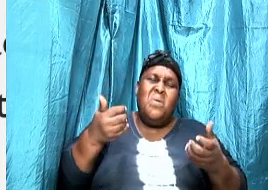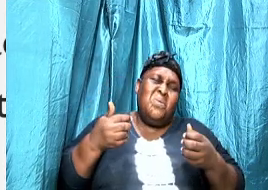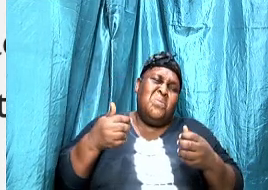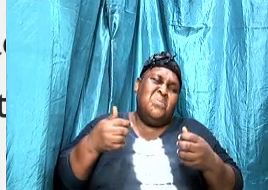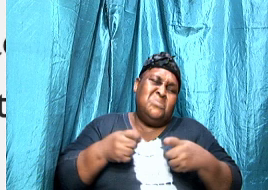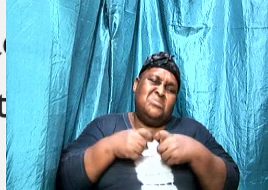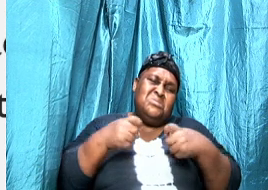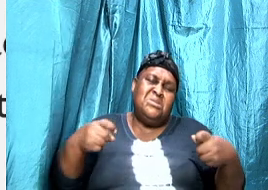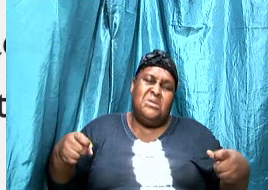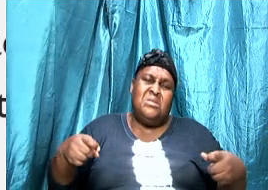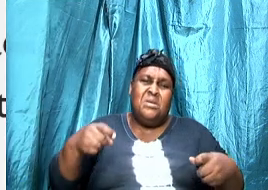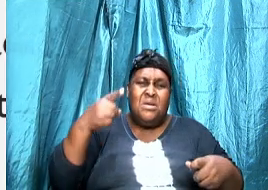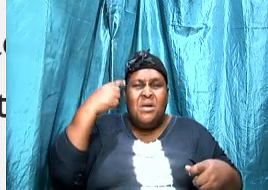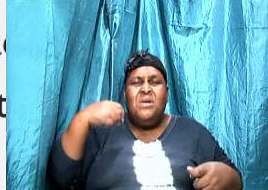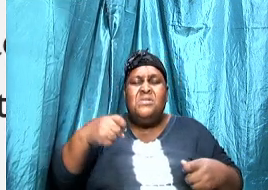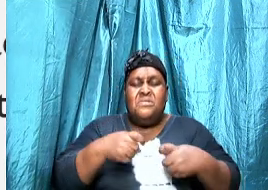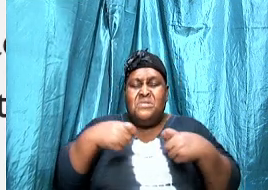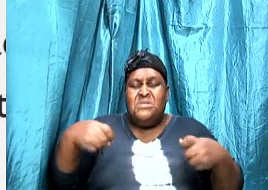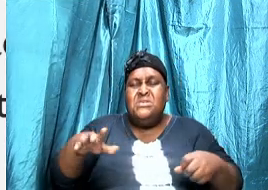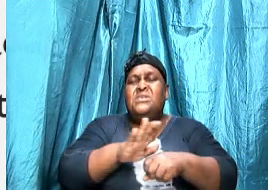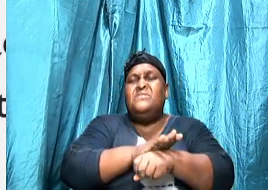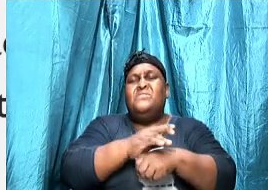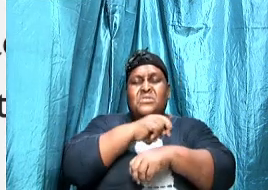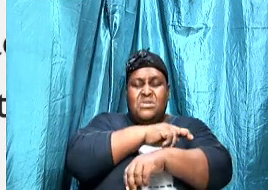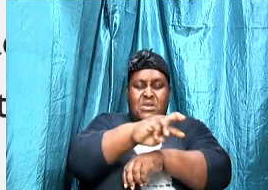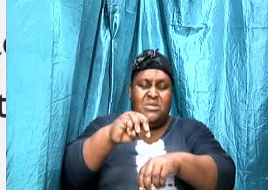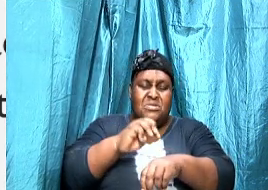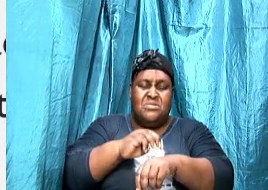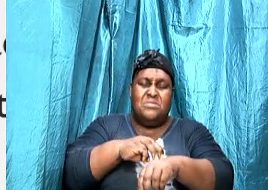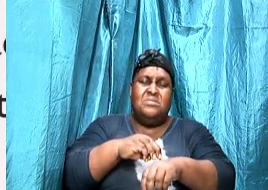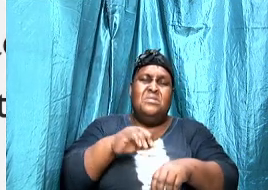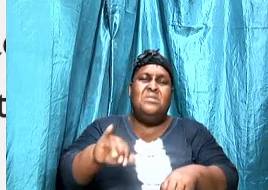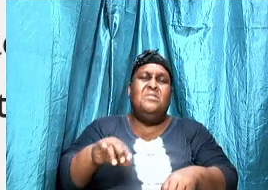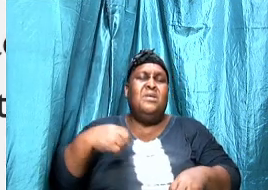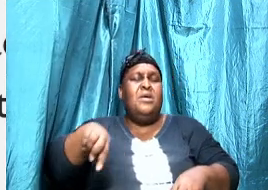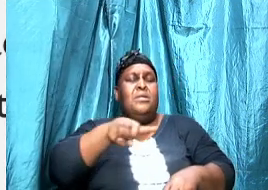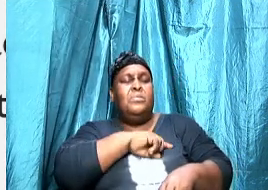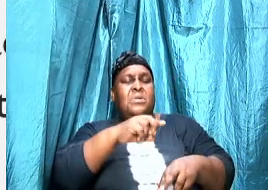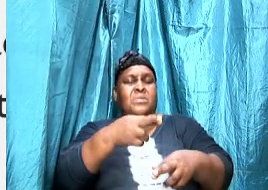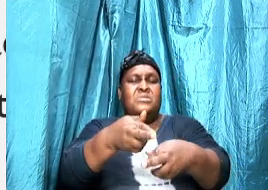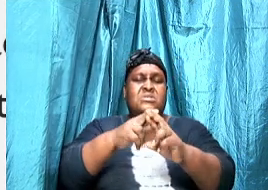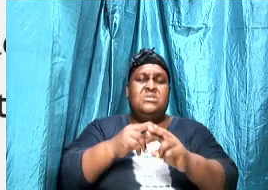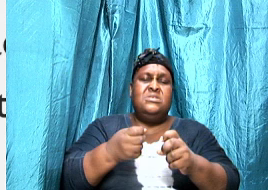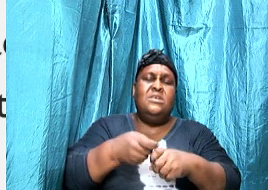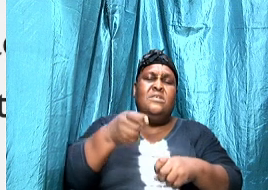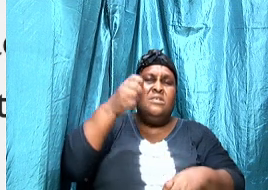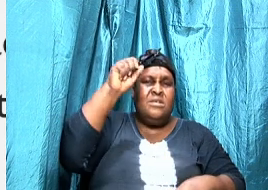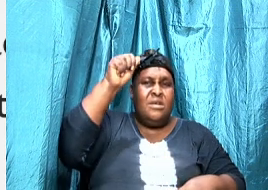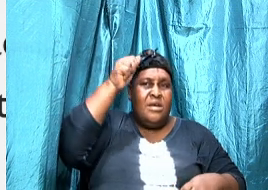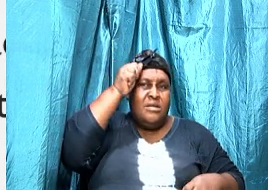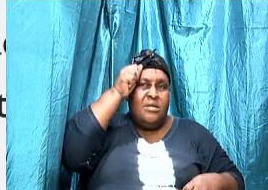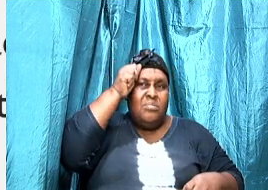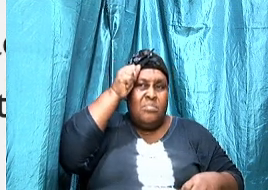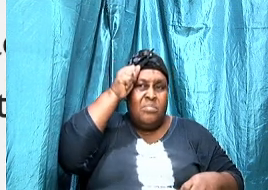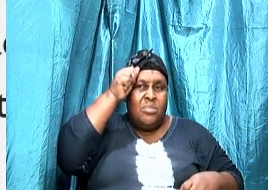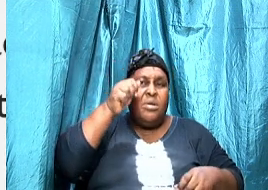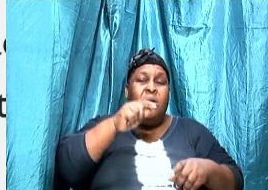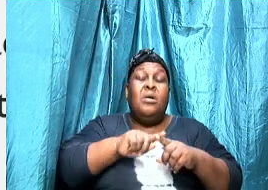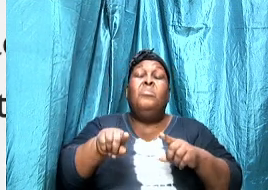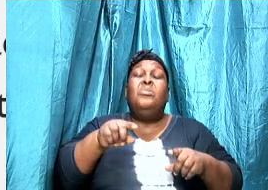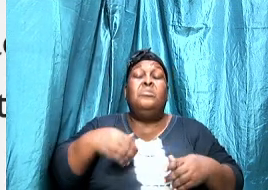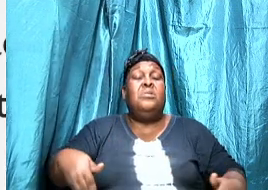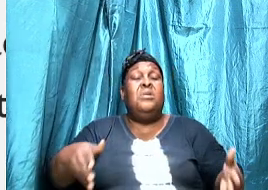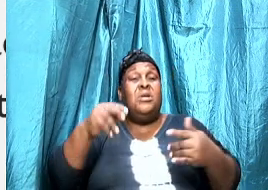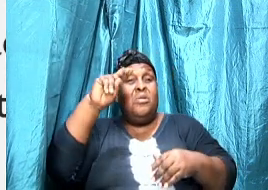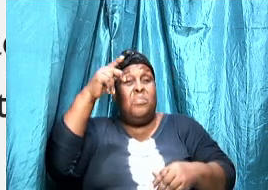sinful nature that we received from Adam. But here Paul now was